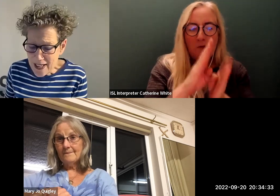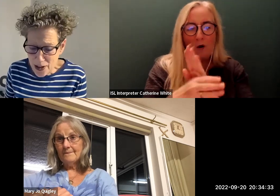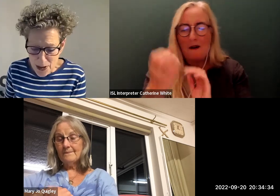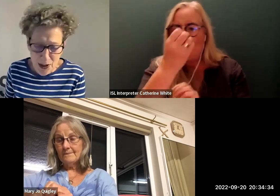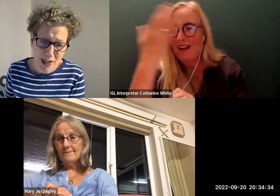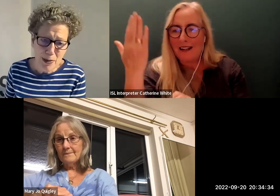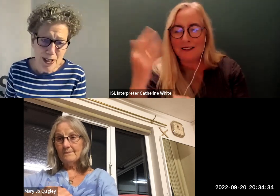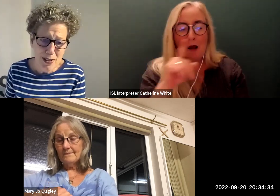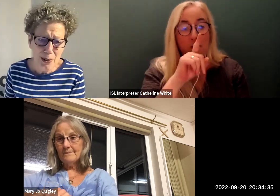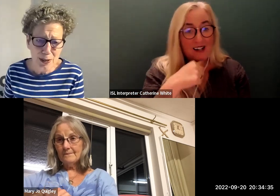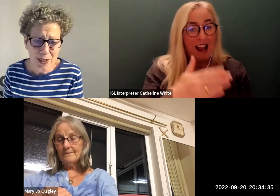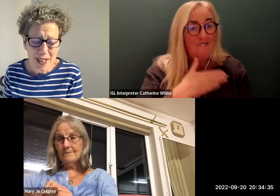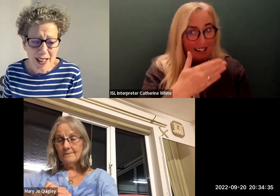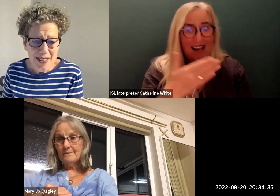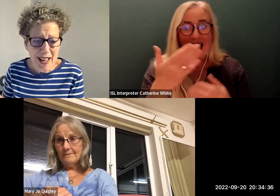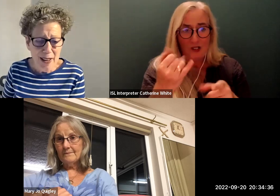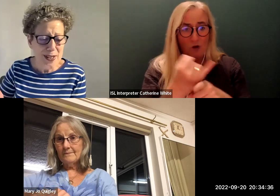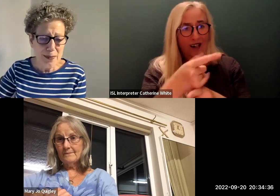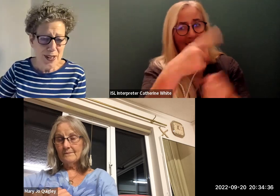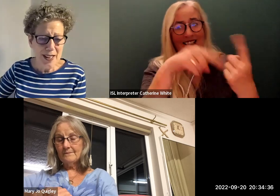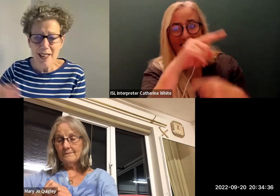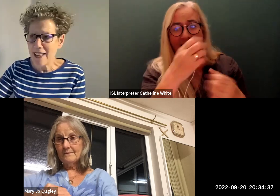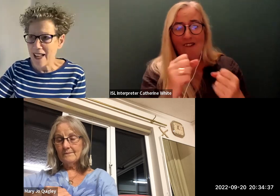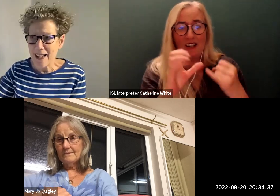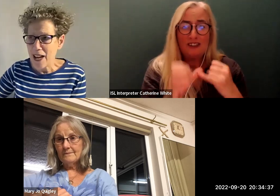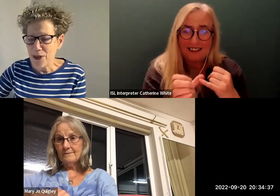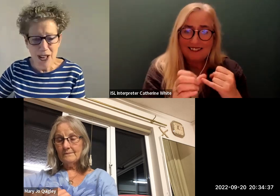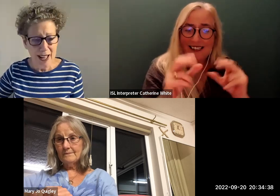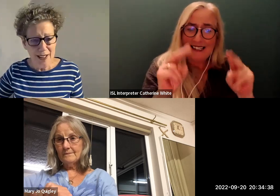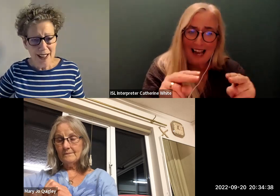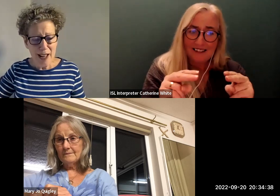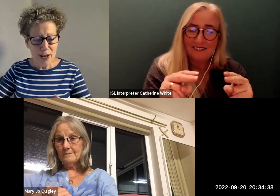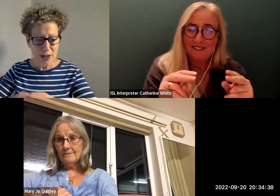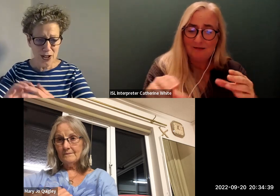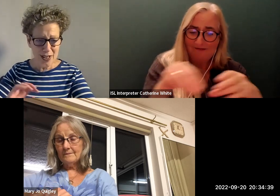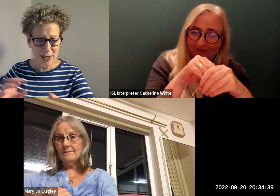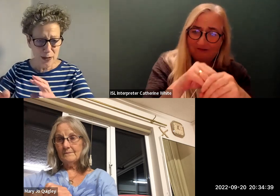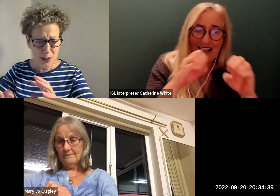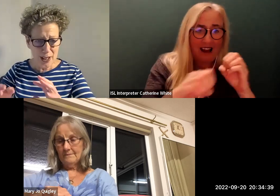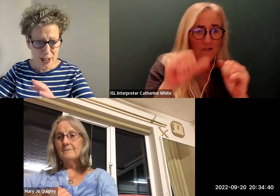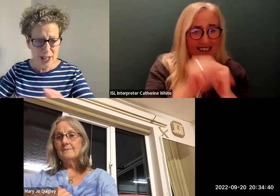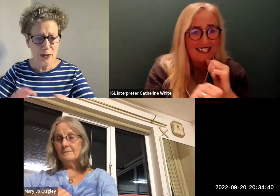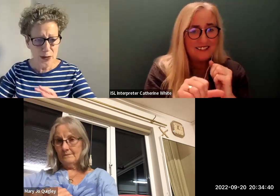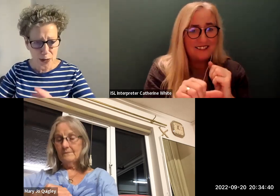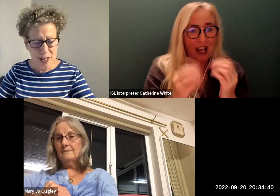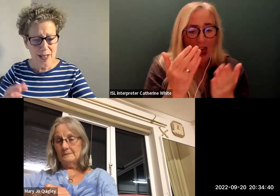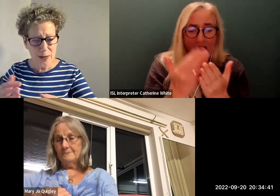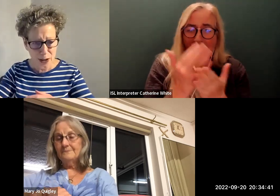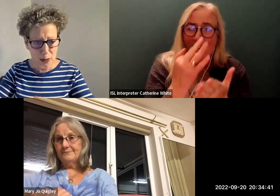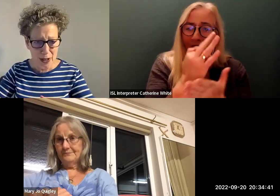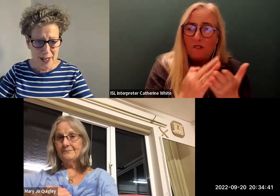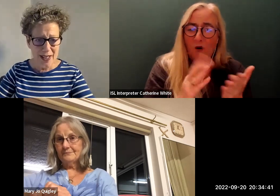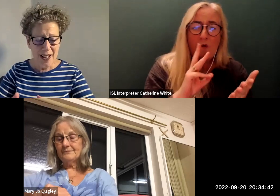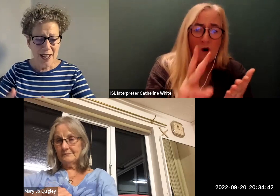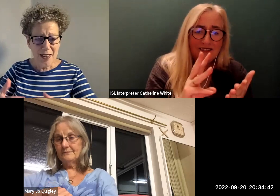feel that there's an opportunity within schools to Mm-hmm. have something every day, even if it's just Mm-hmm. learning a few phrases, a